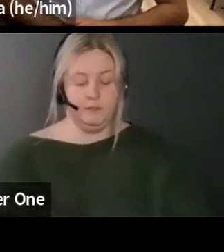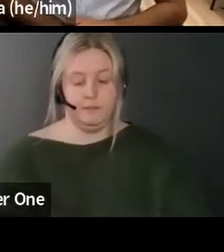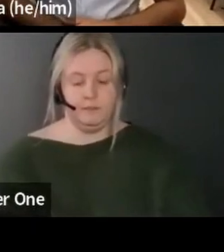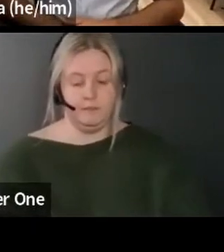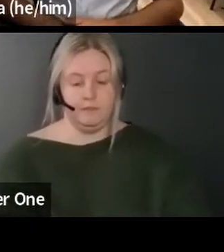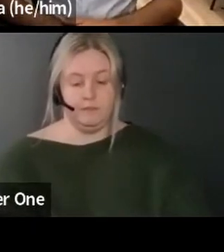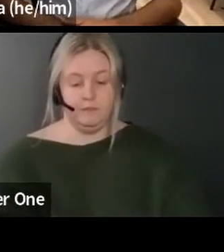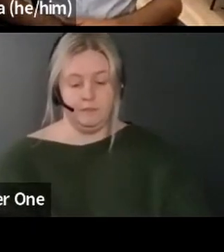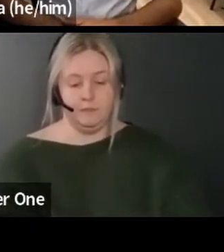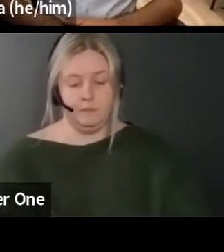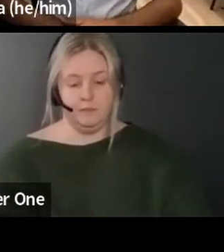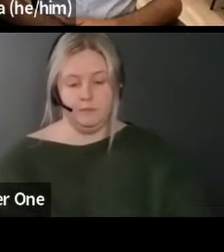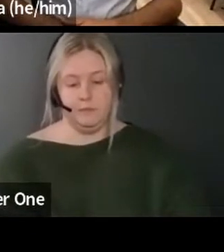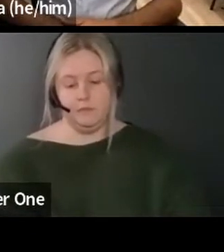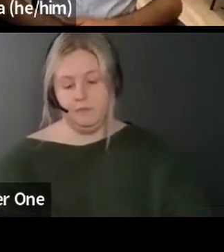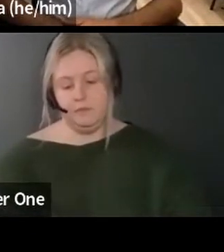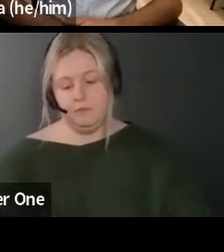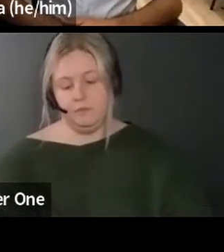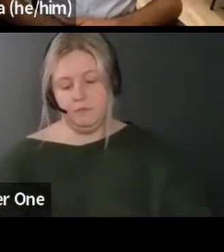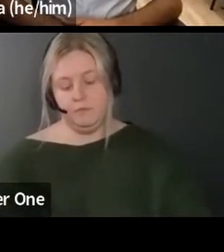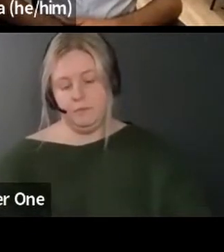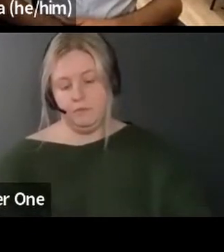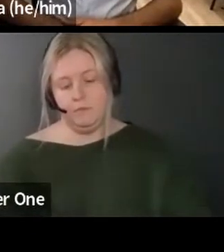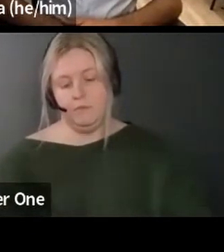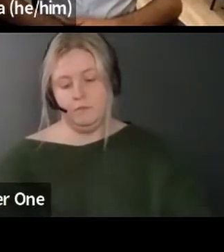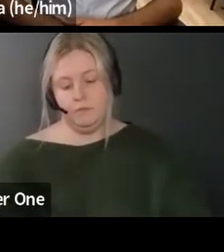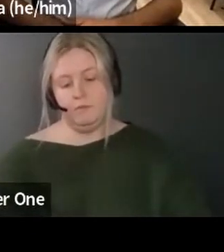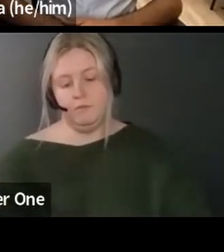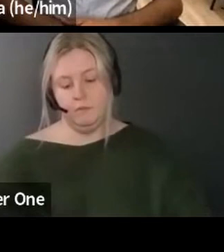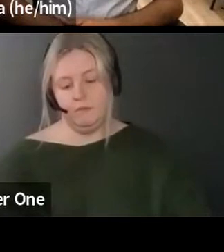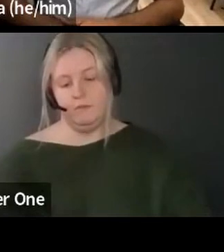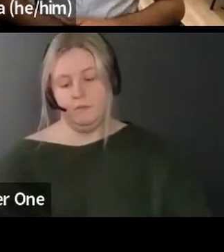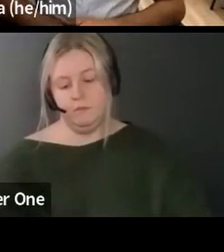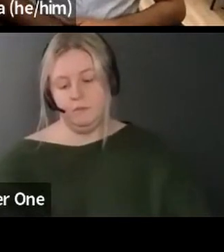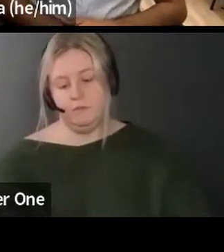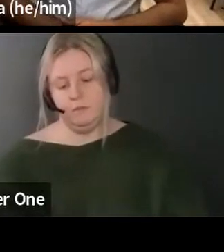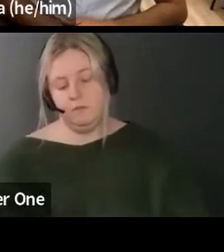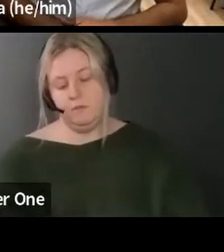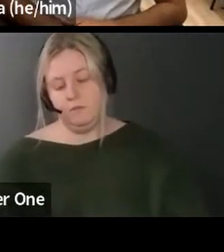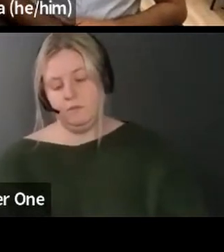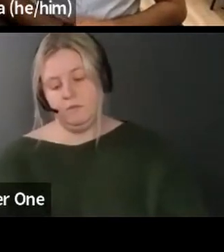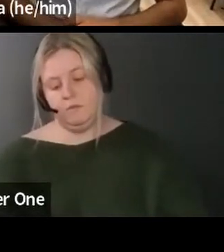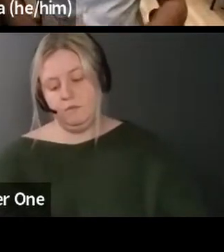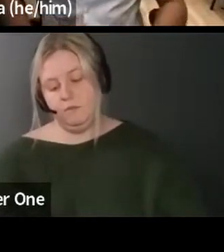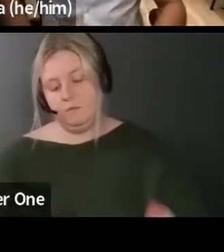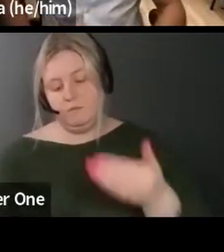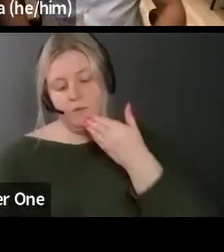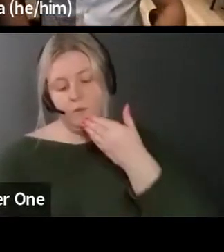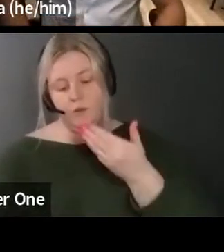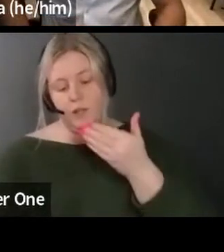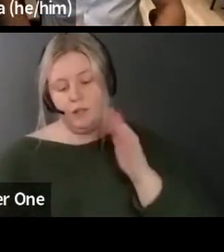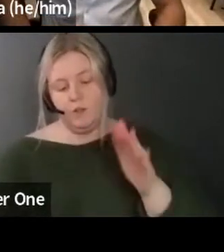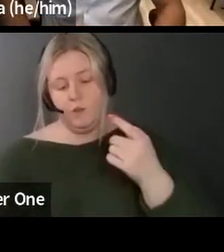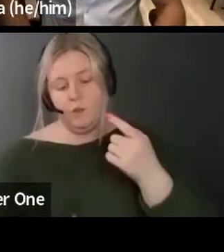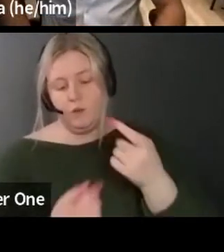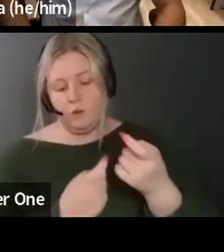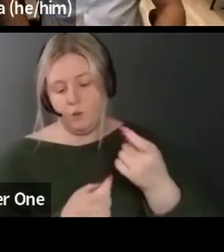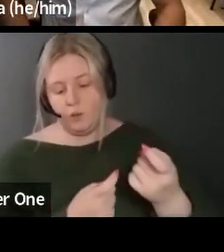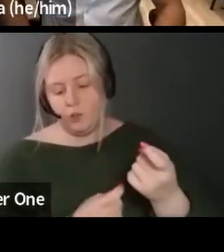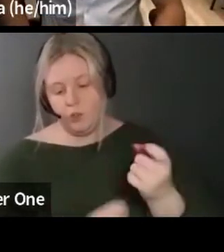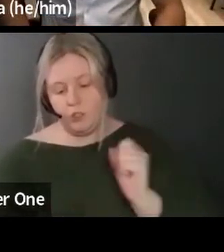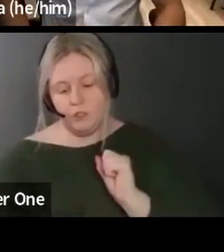Amit, for those very alarming remarks that he